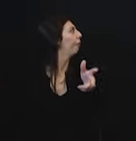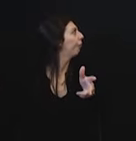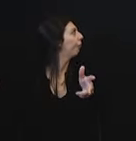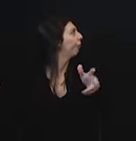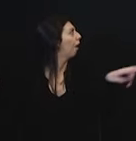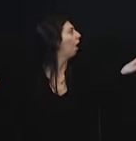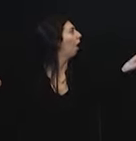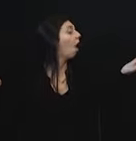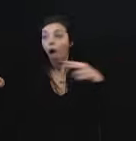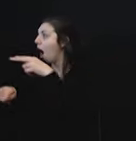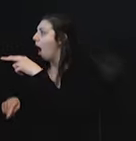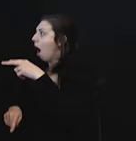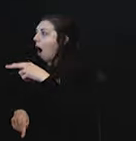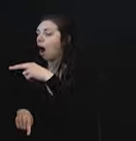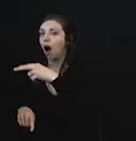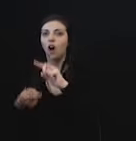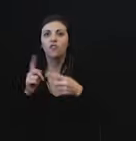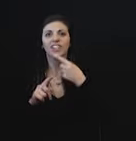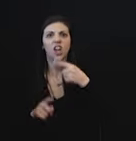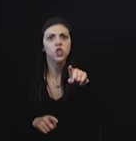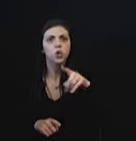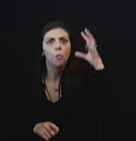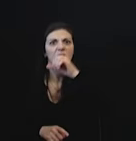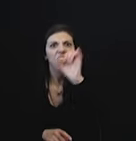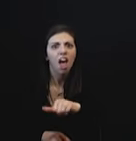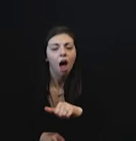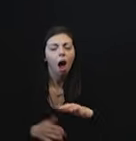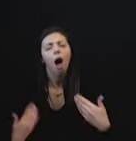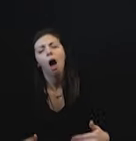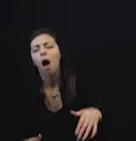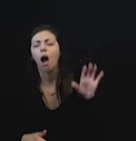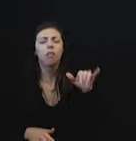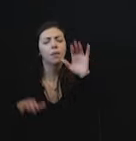didn't see that? That was amazing."